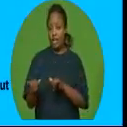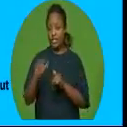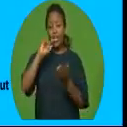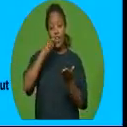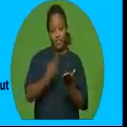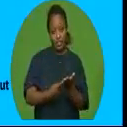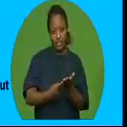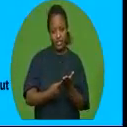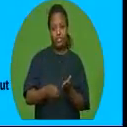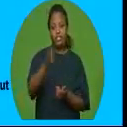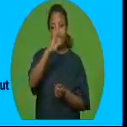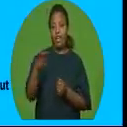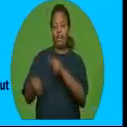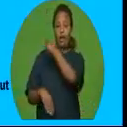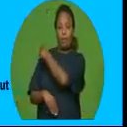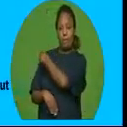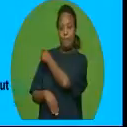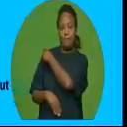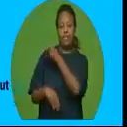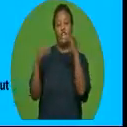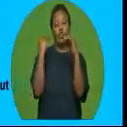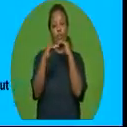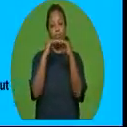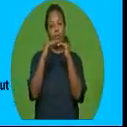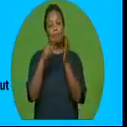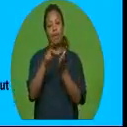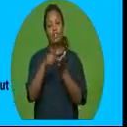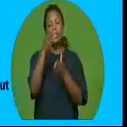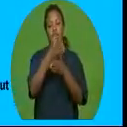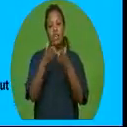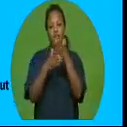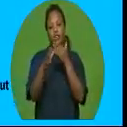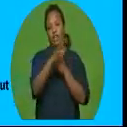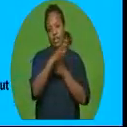As is evident from the diagram, the equilibrium price